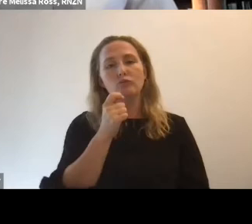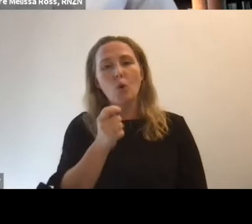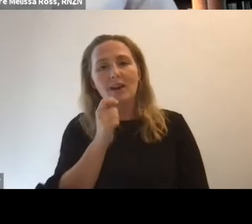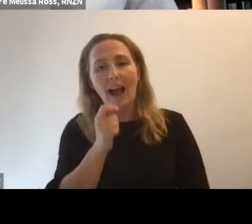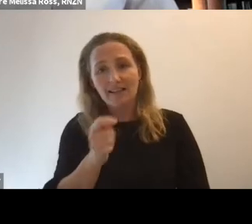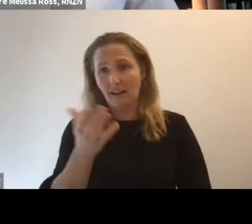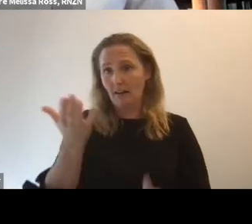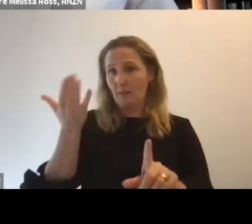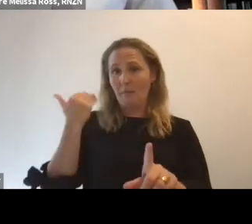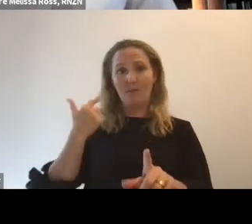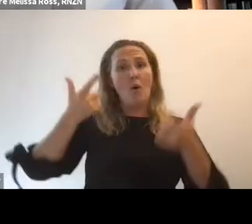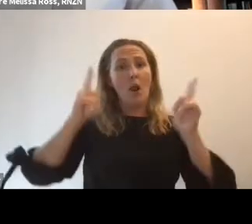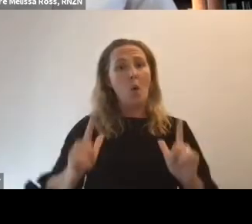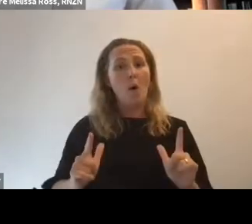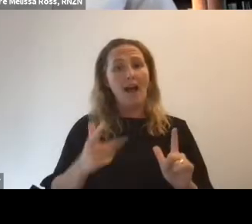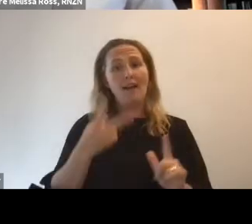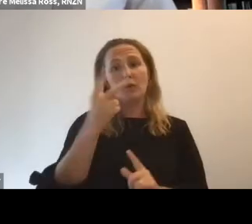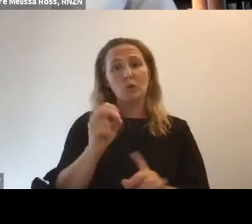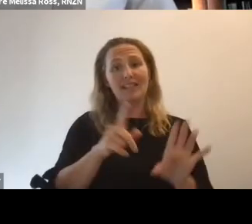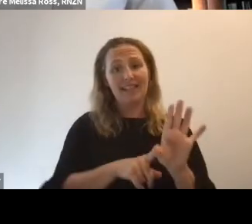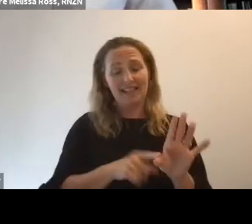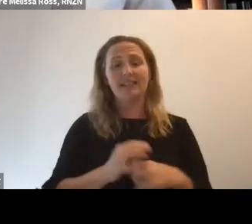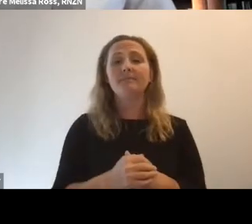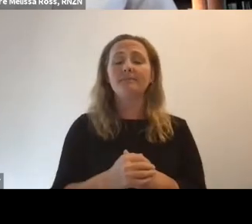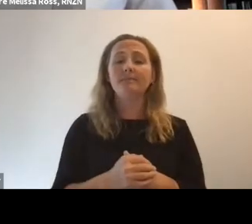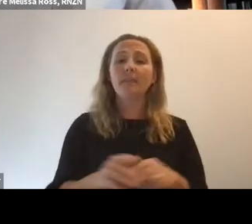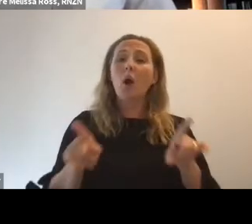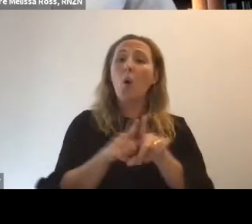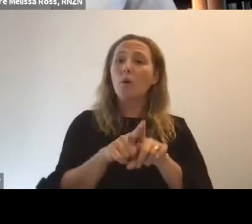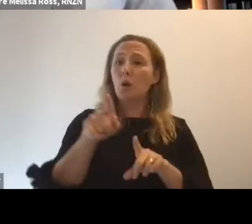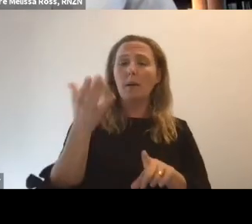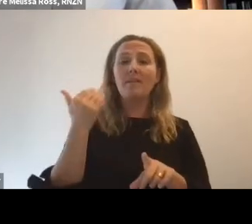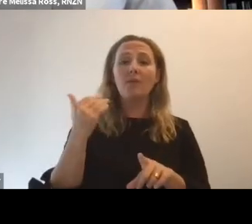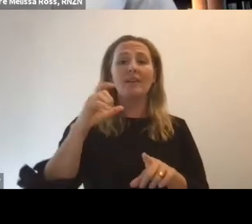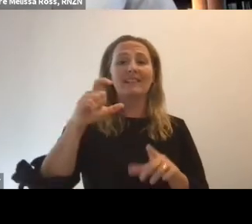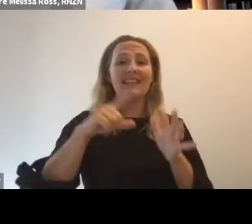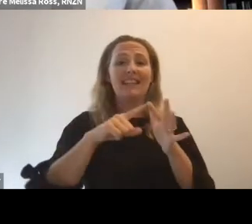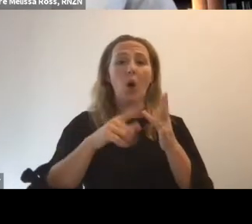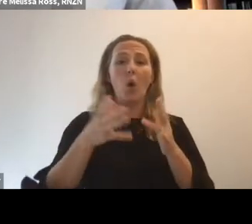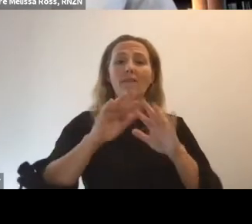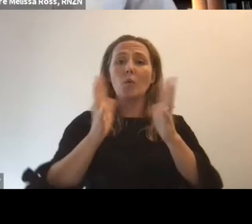years, and in previous roles was also the CEO of the World Cup.